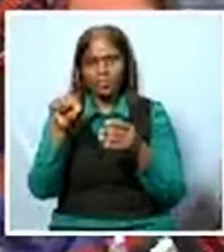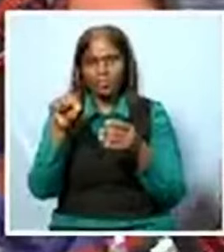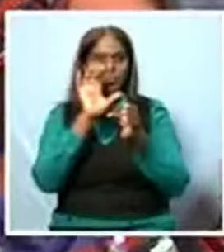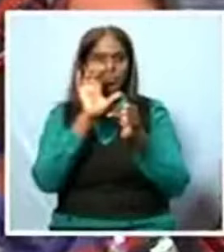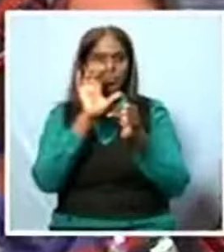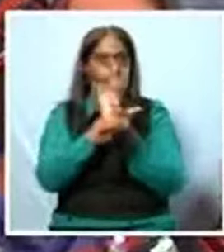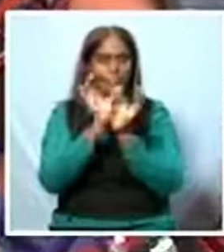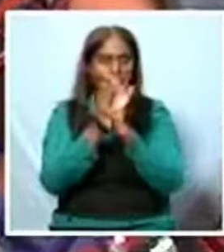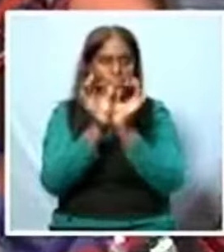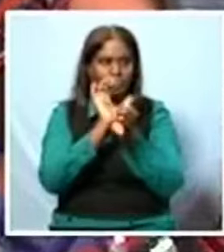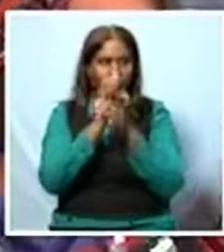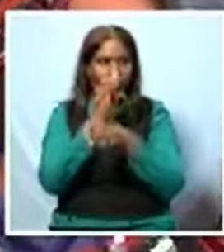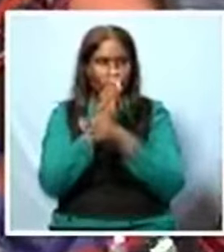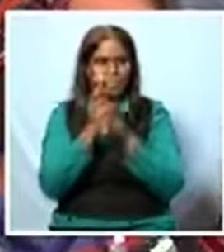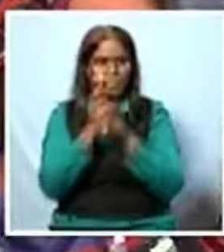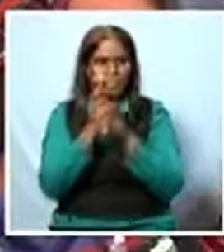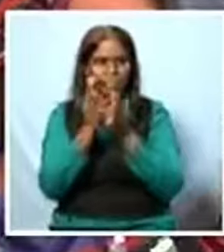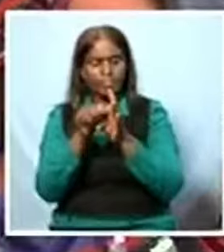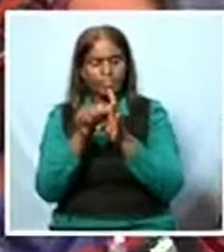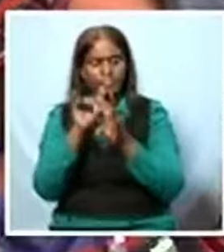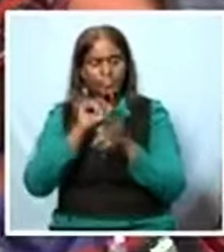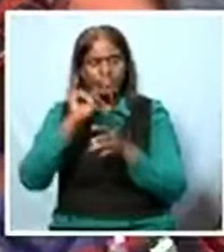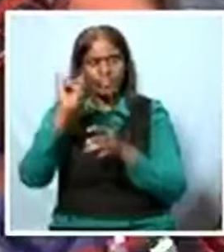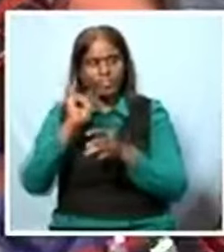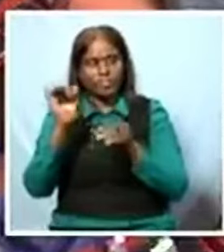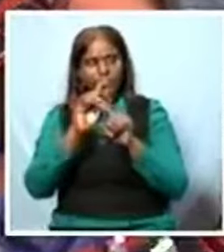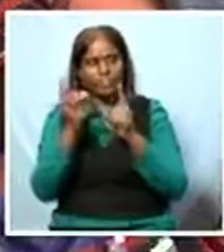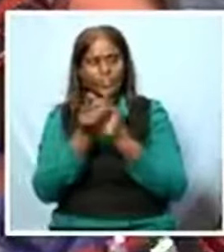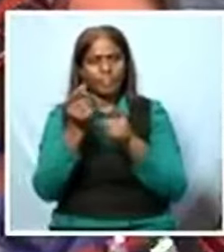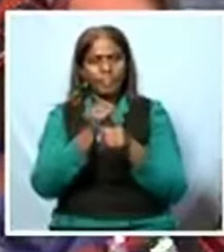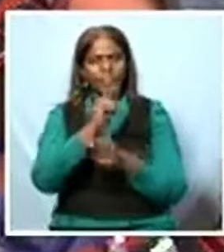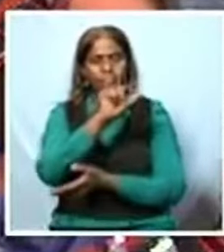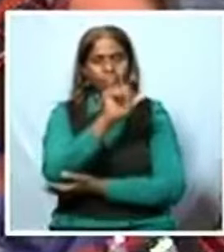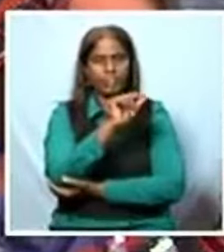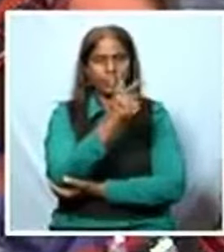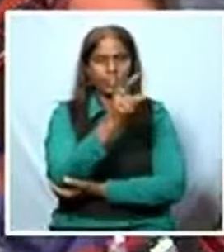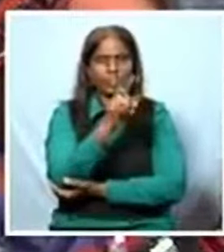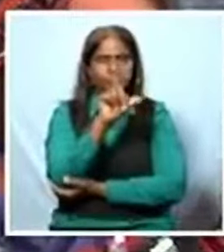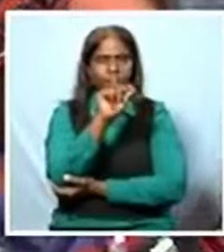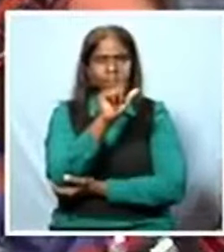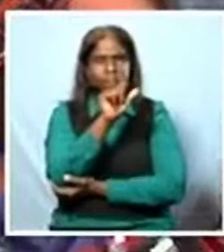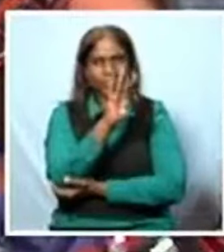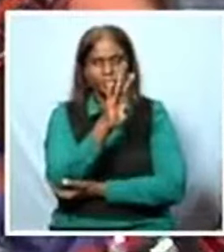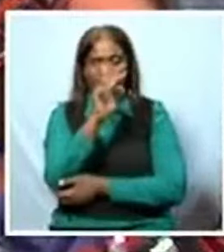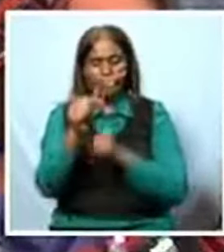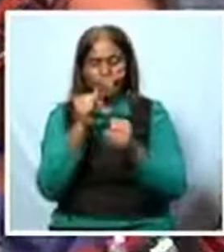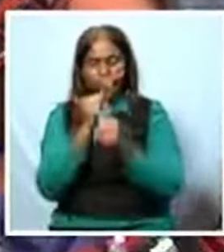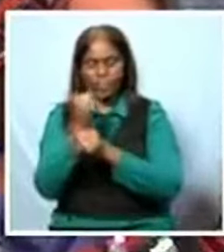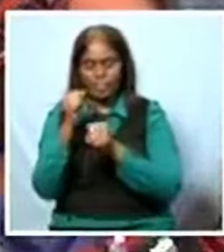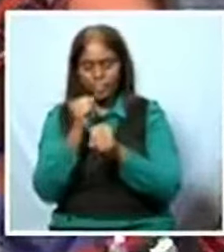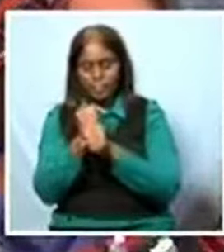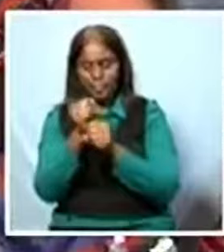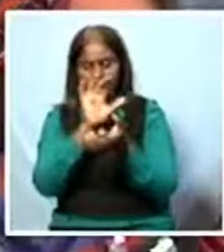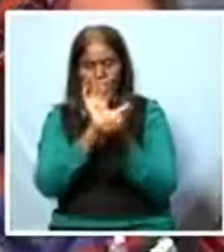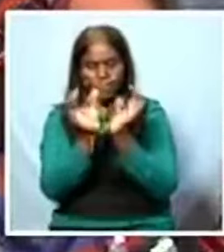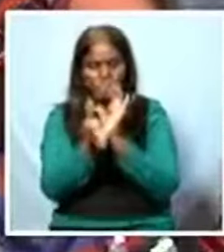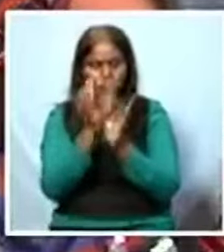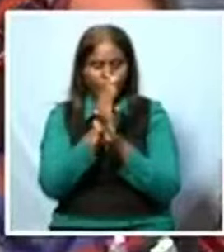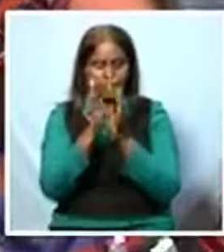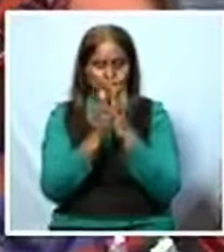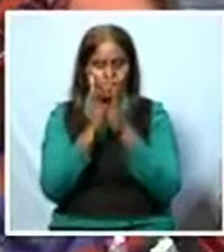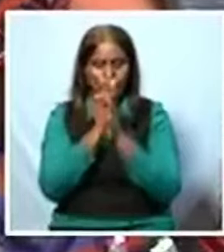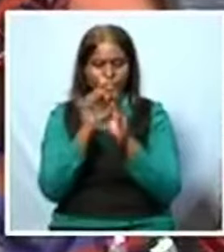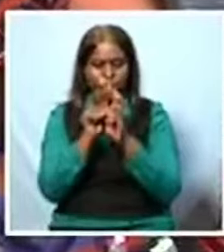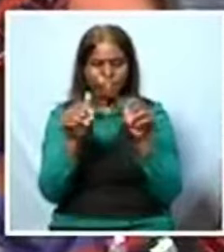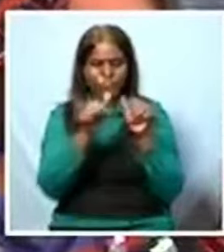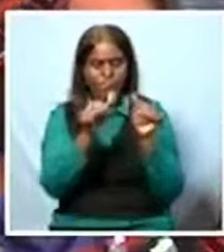Towers were constructed in Isoka district from 2021 to 2024 year by year. When the towers will be constructed in the